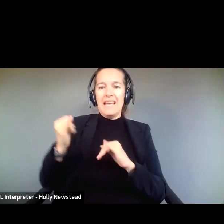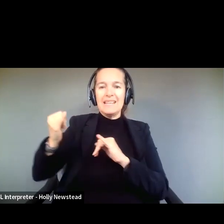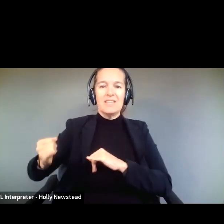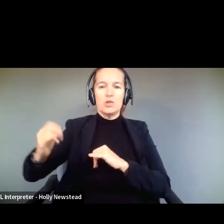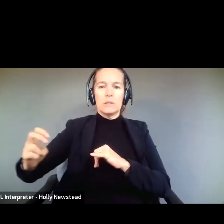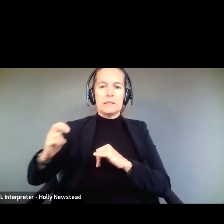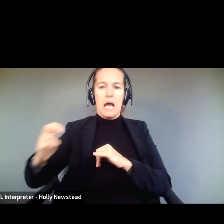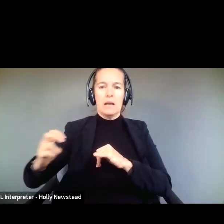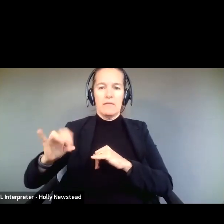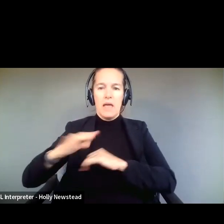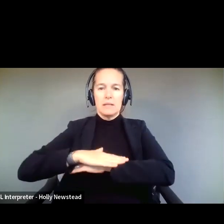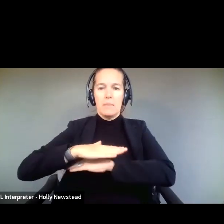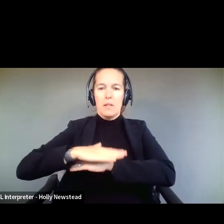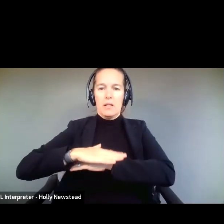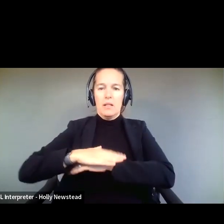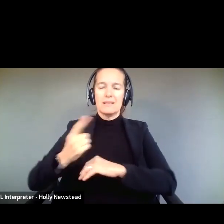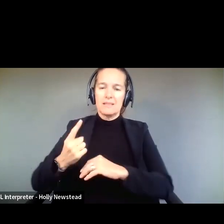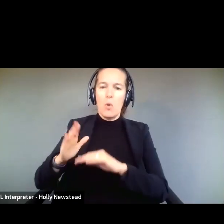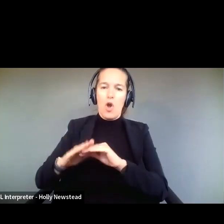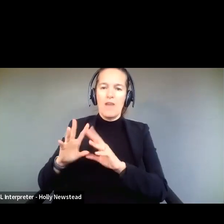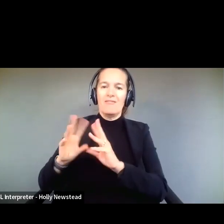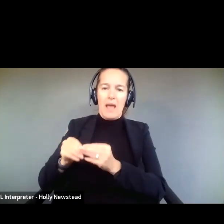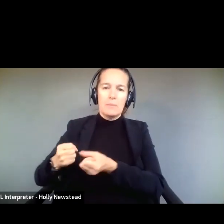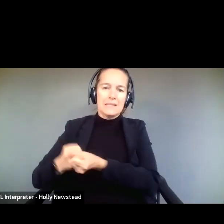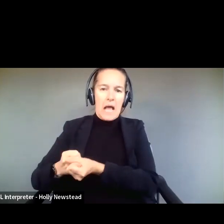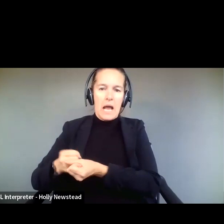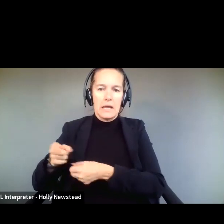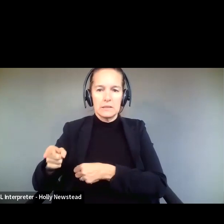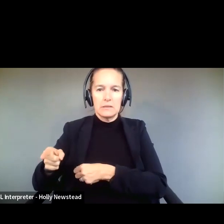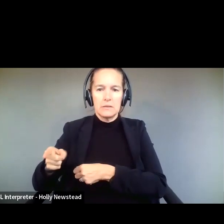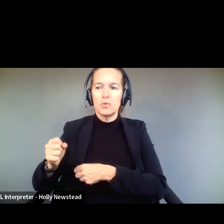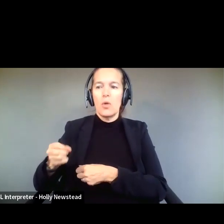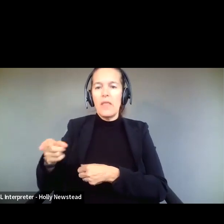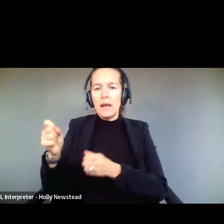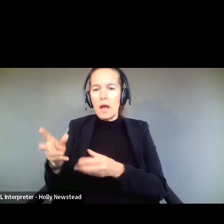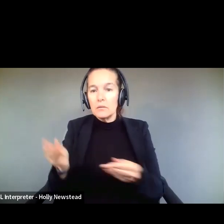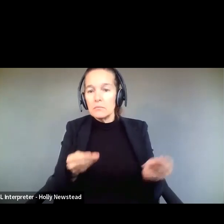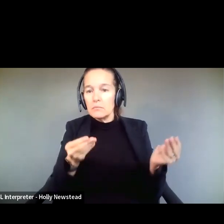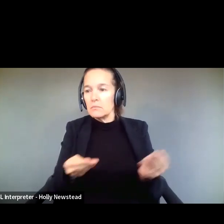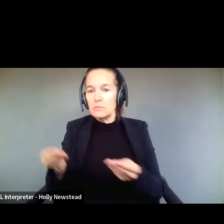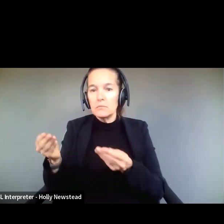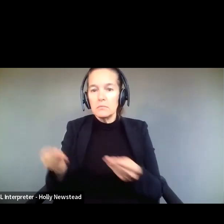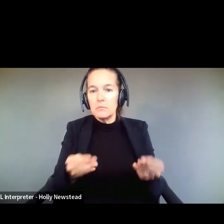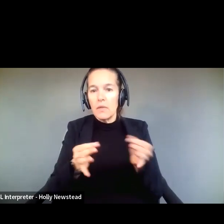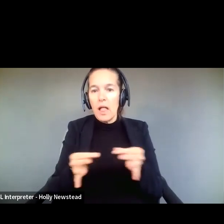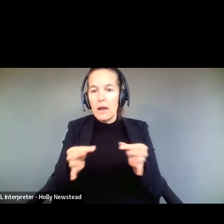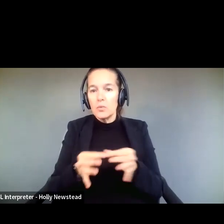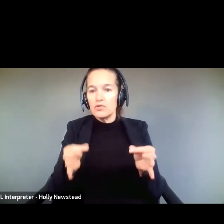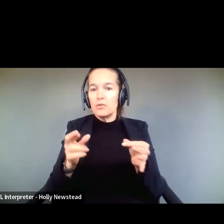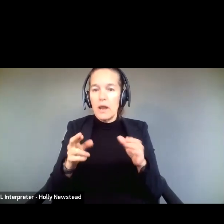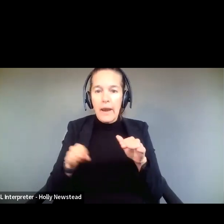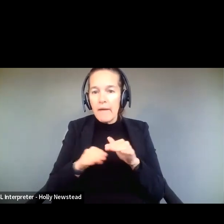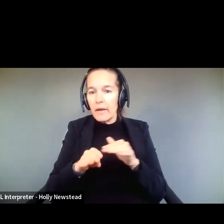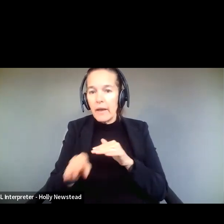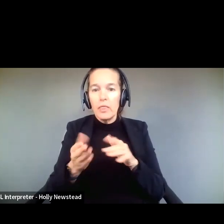literally. Put somebody on the family side to not only be that broker of language, not only to be a navigator of multiple systems,